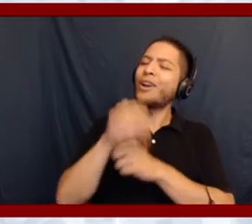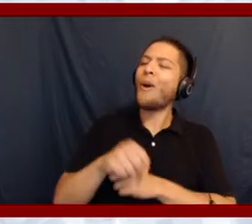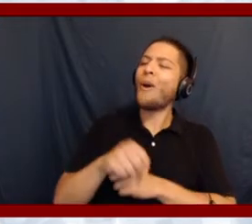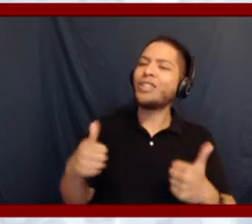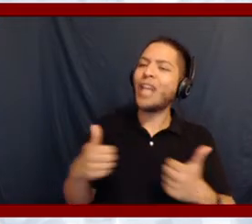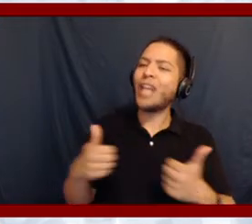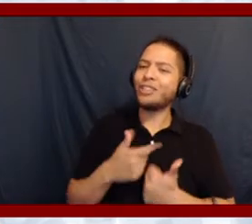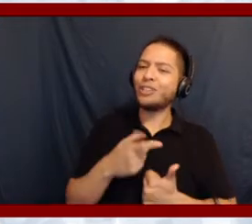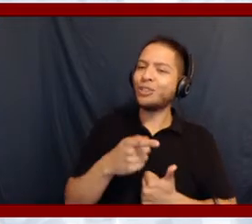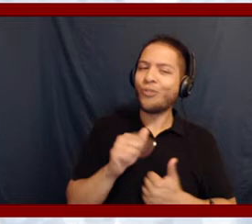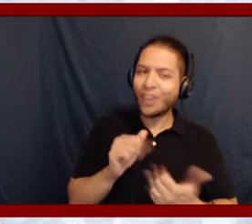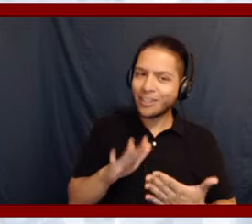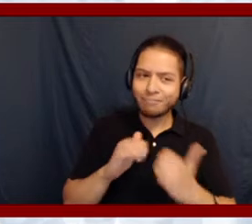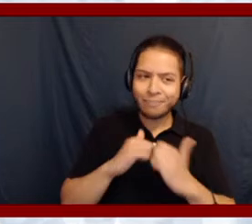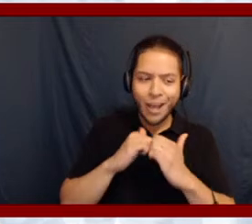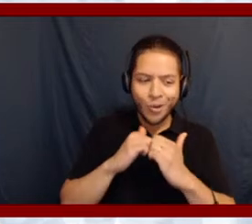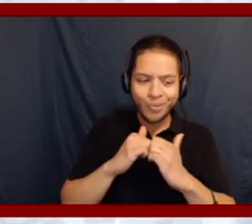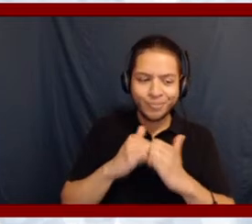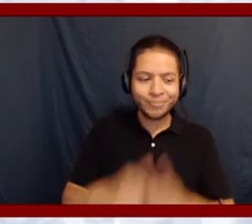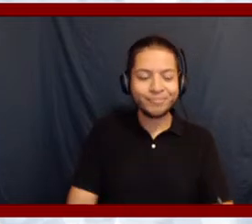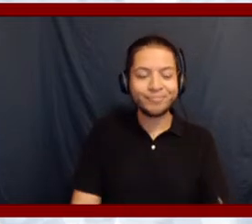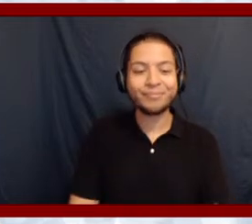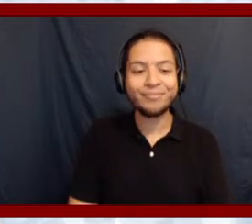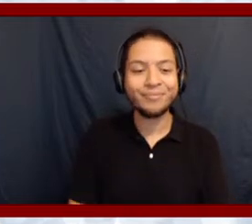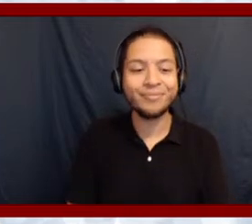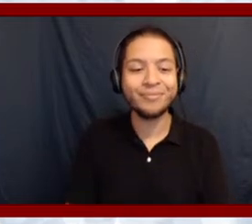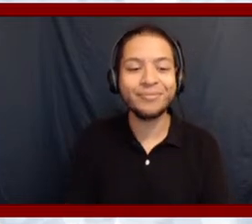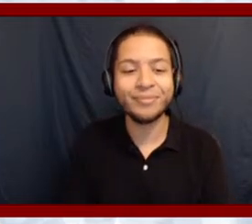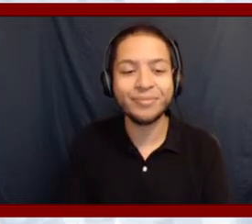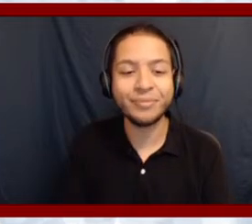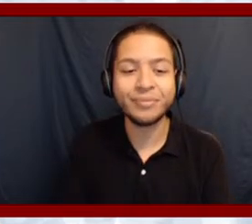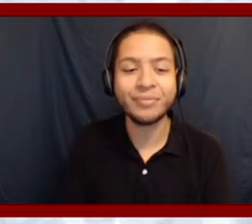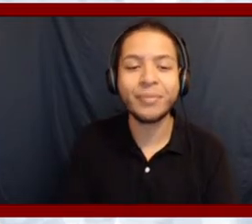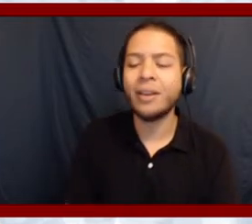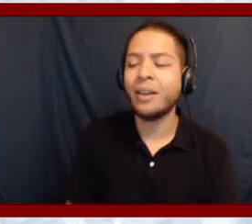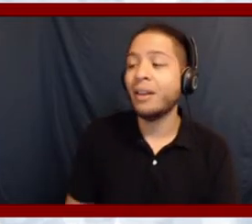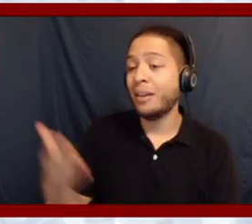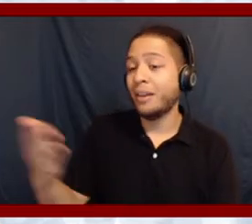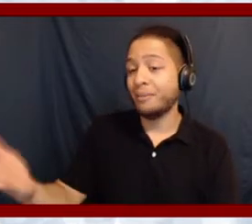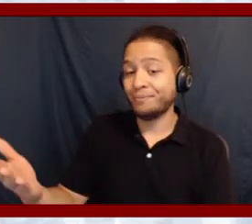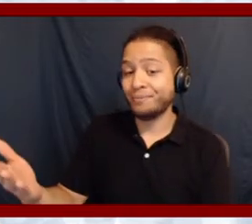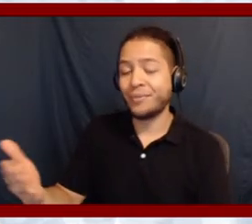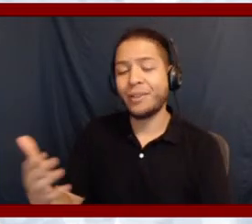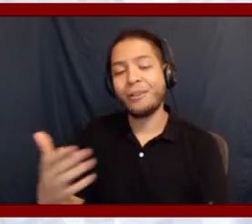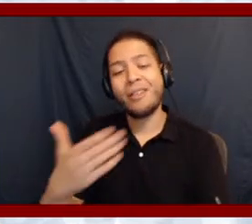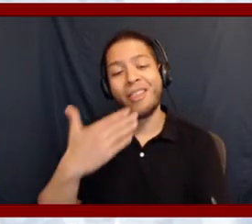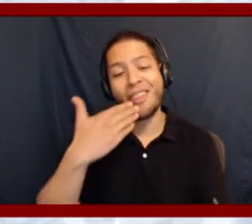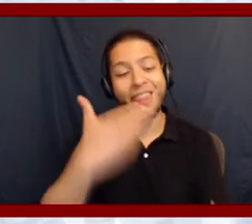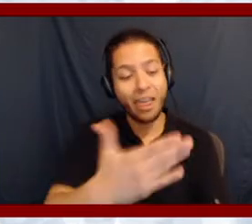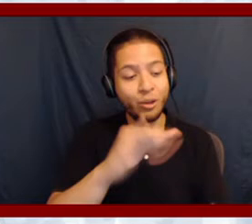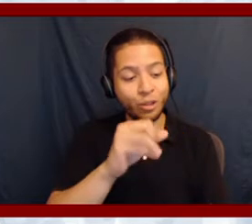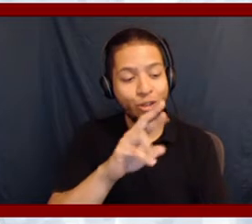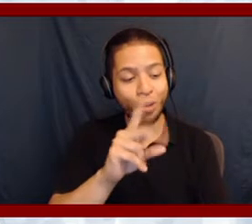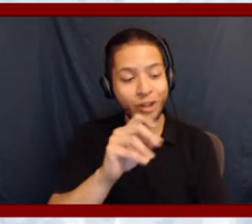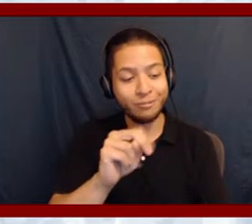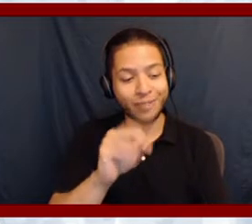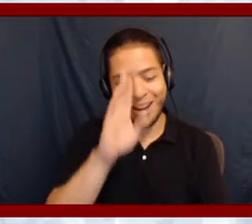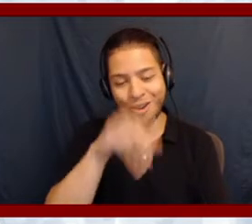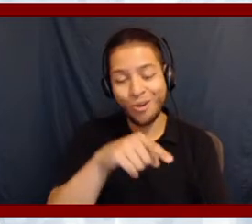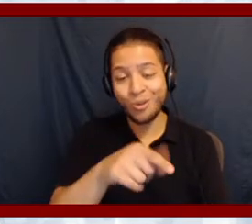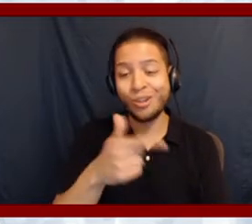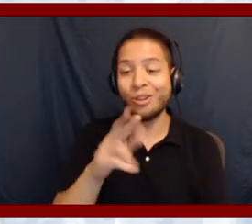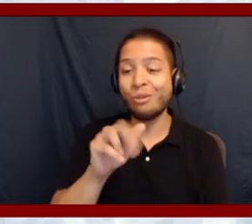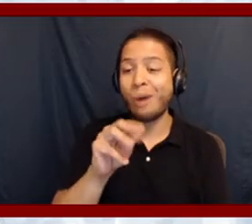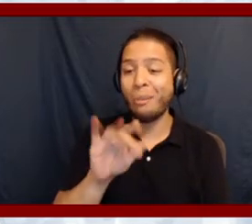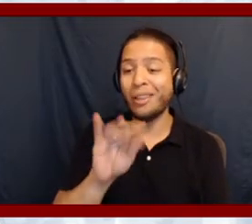face? Thank you, Jordan. And look, I know you have some exceptional leadership at Grambling with Rick Gallo as your